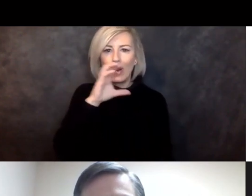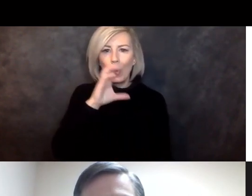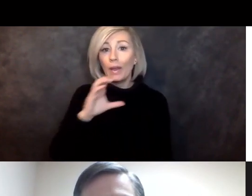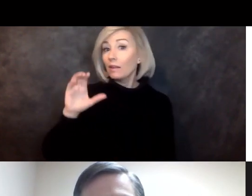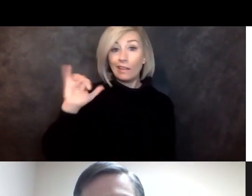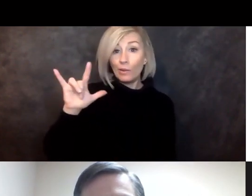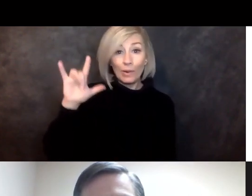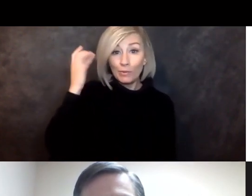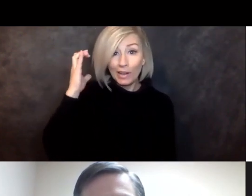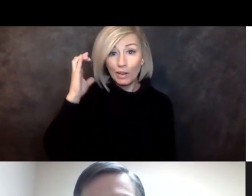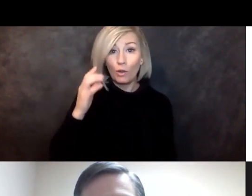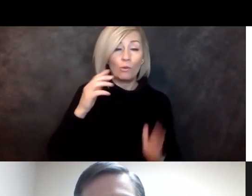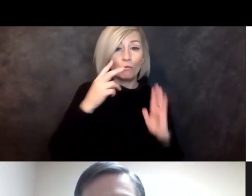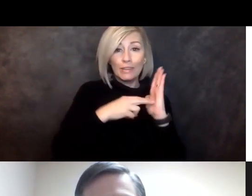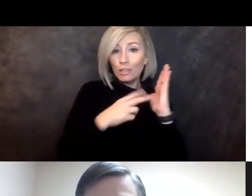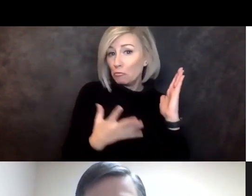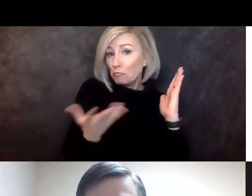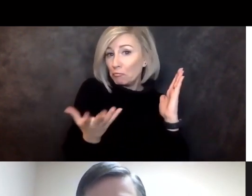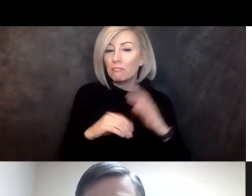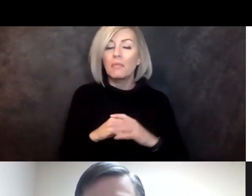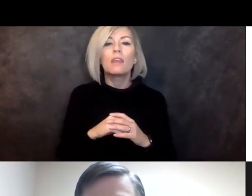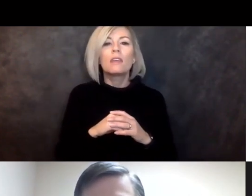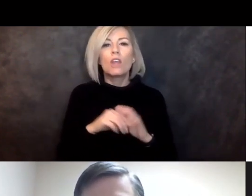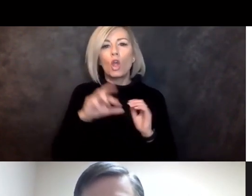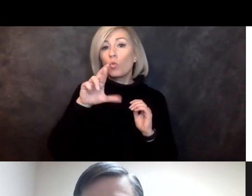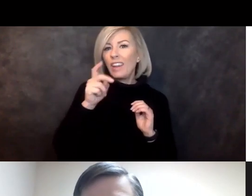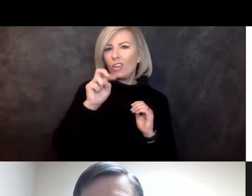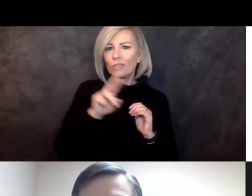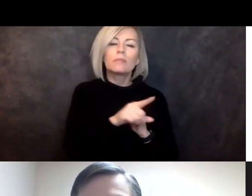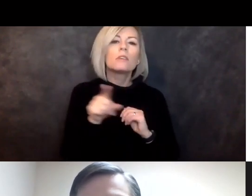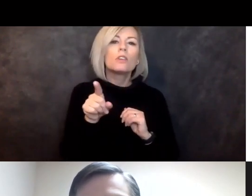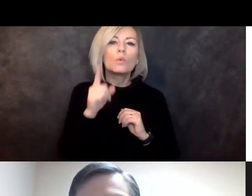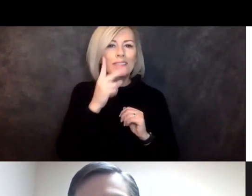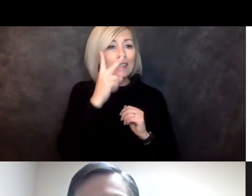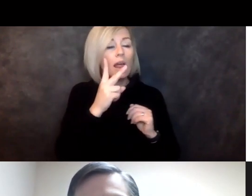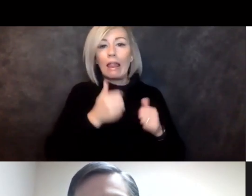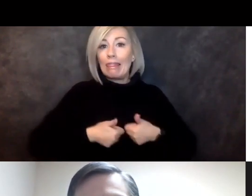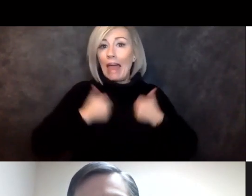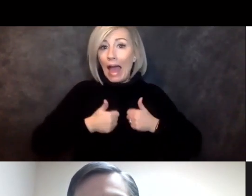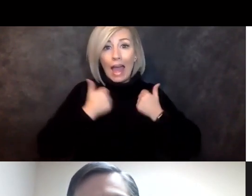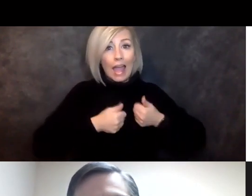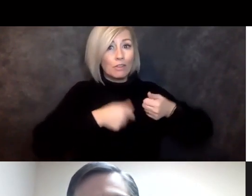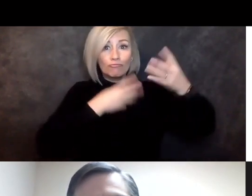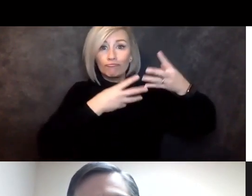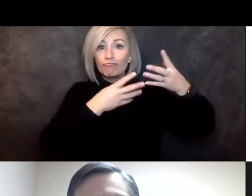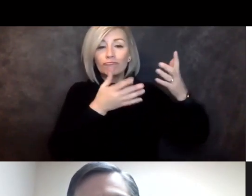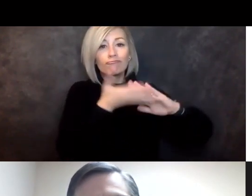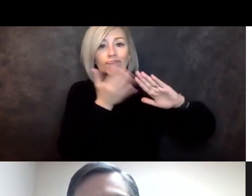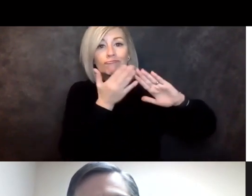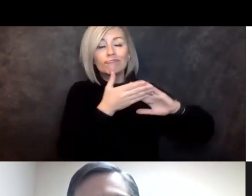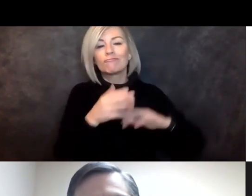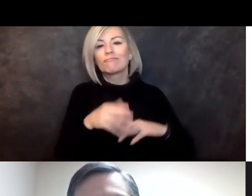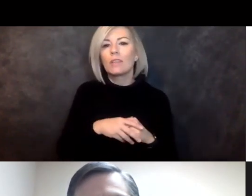Radio Reader. You can listen to a live stream and see the daily schedule. Applications for Amazon